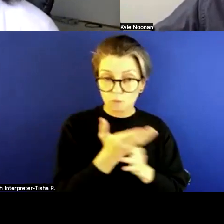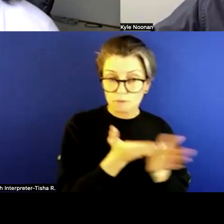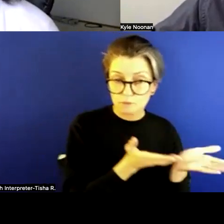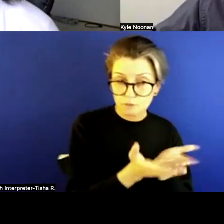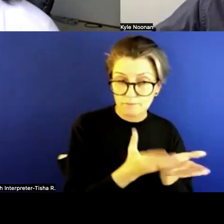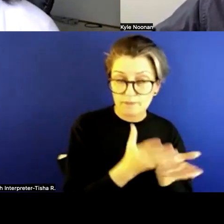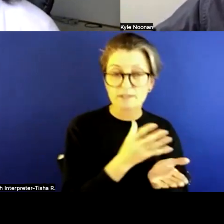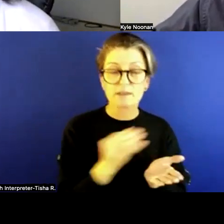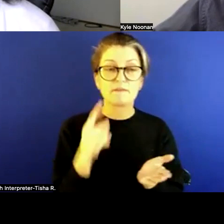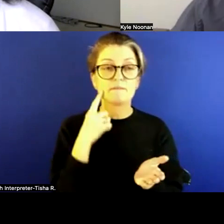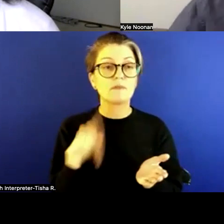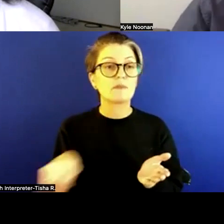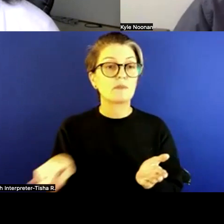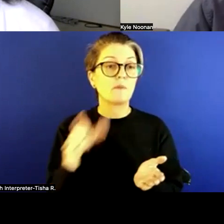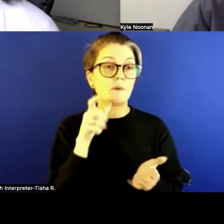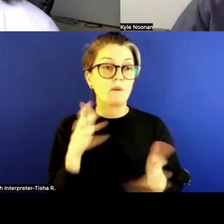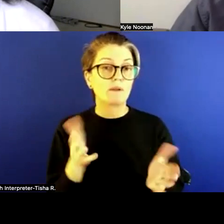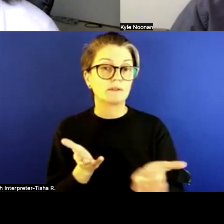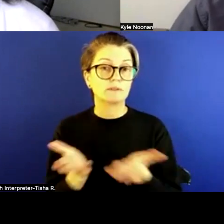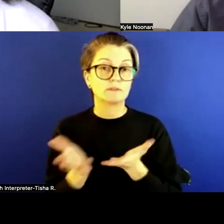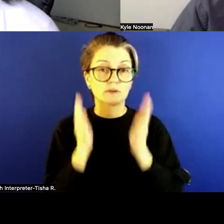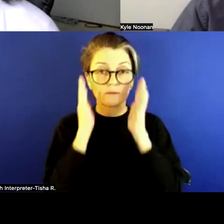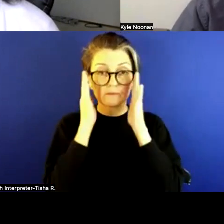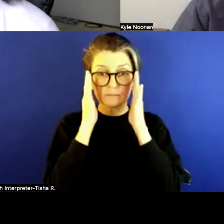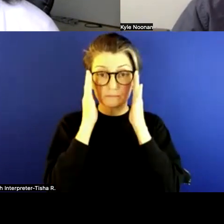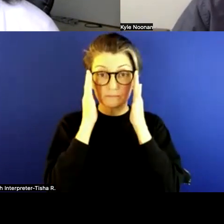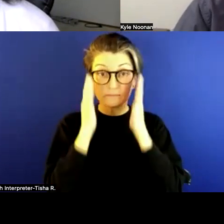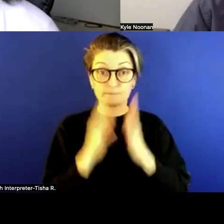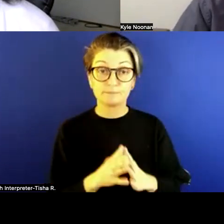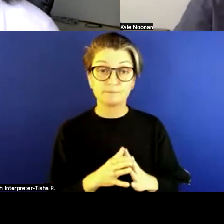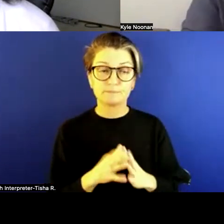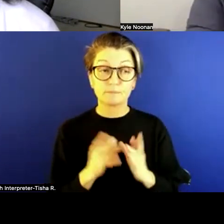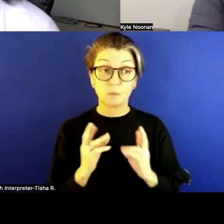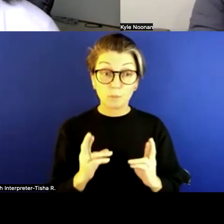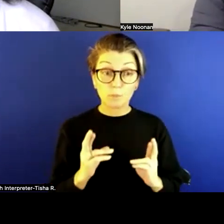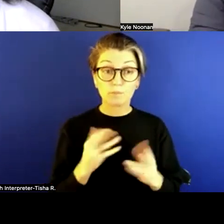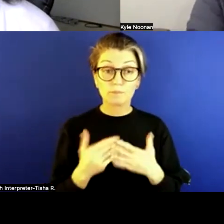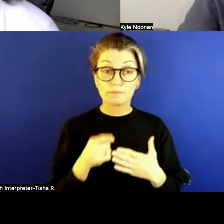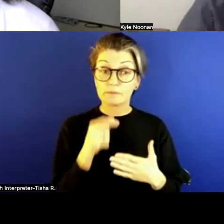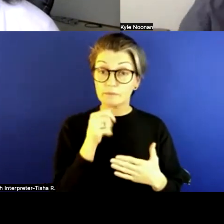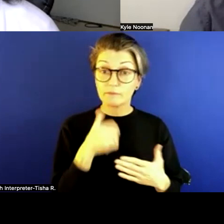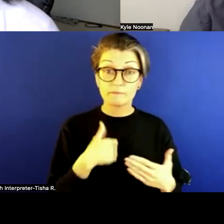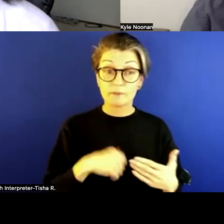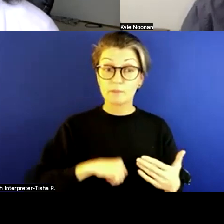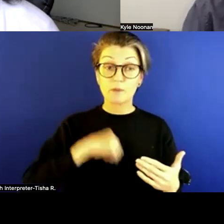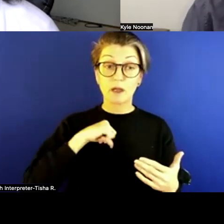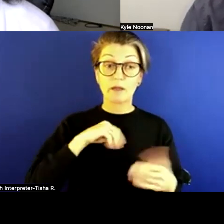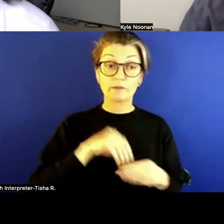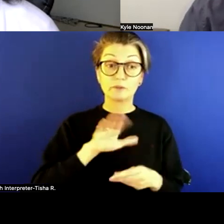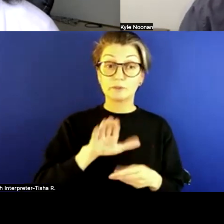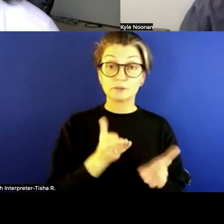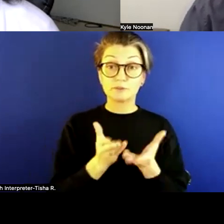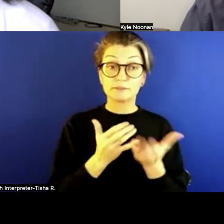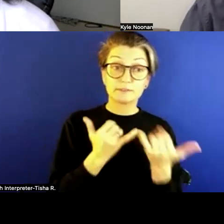And so I'm hoping that even if you don't have pride in your service